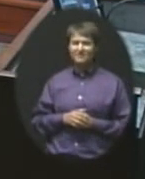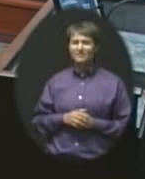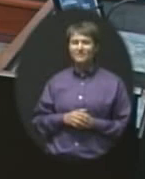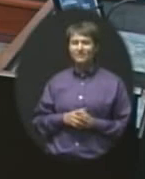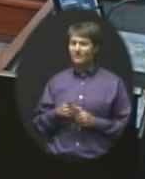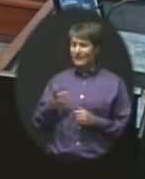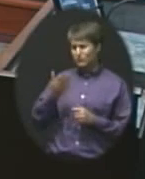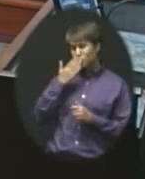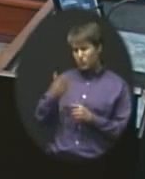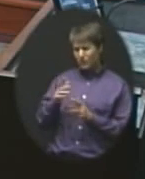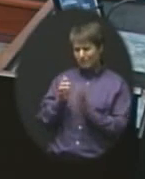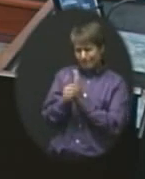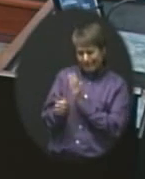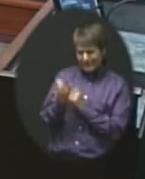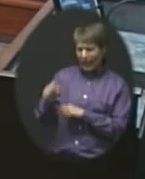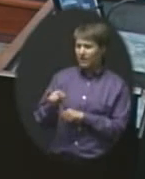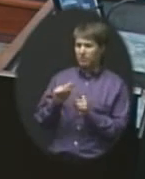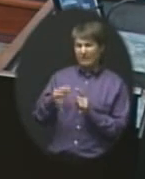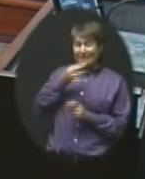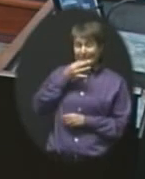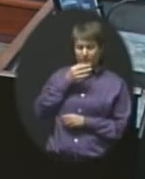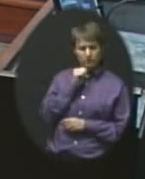He's good, but not that good. All right.